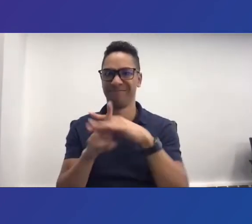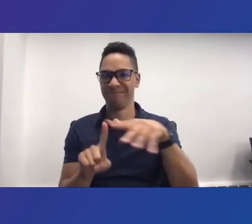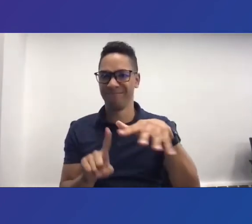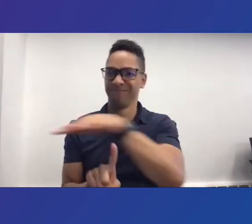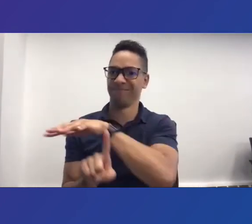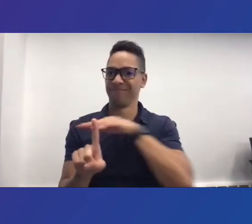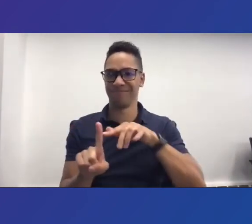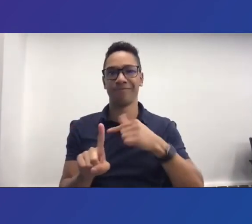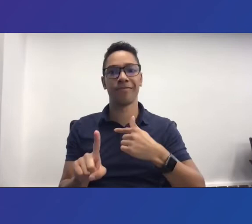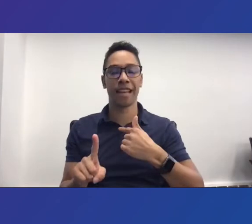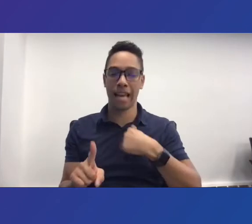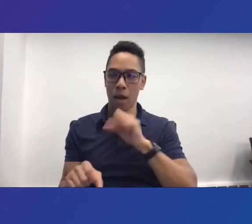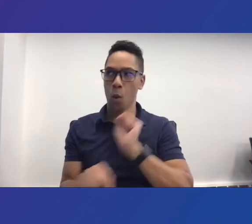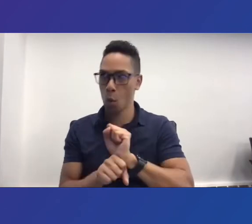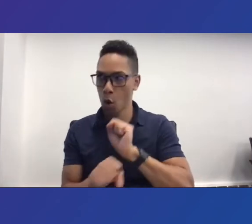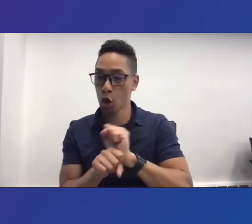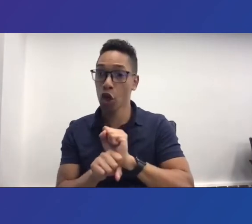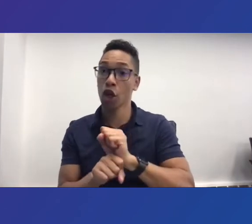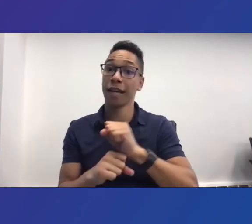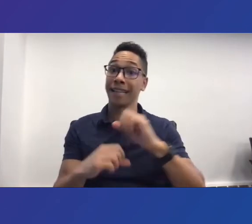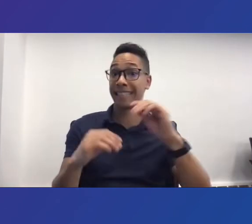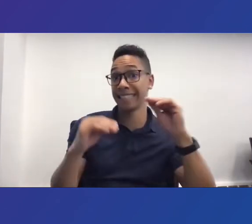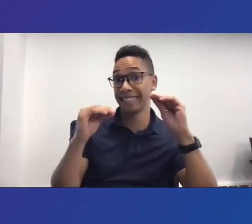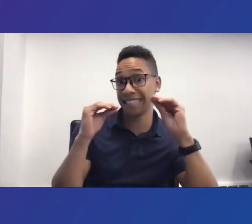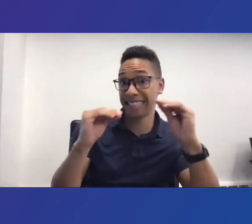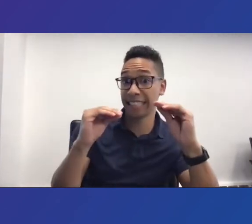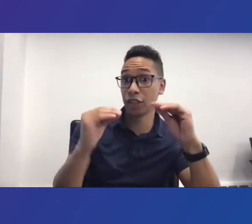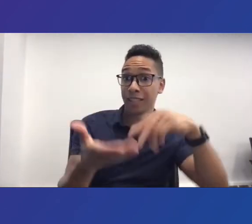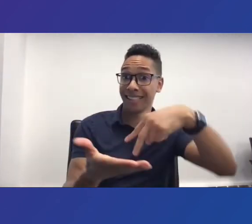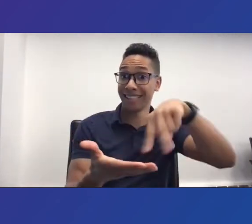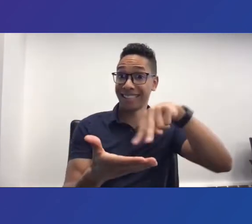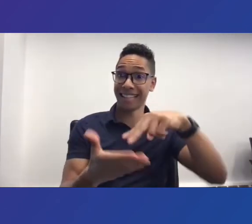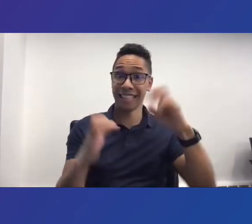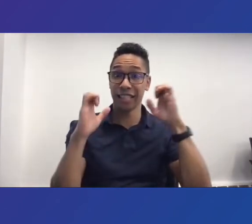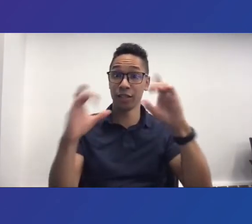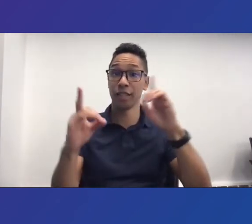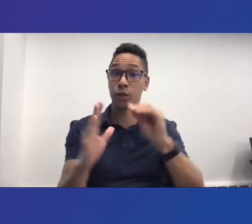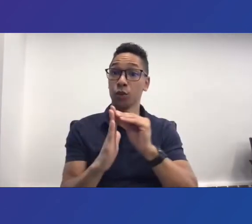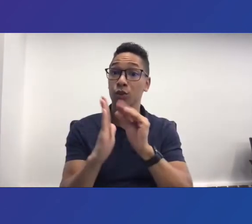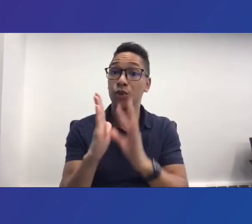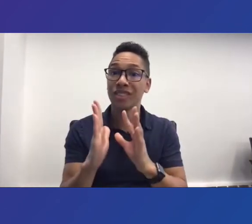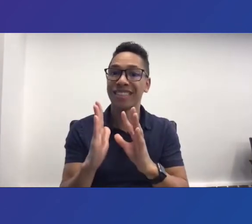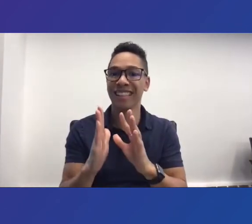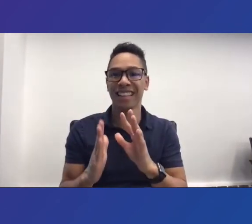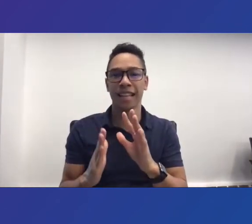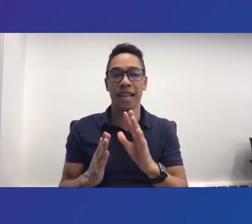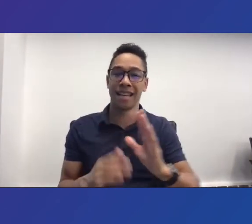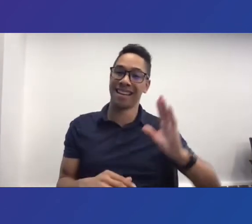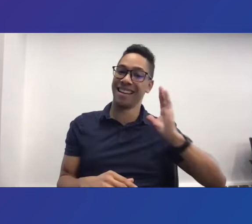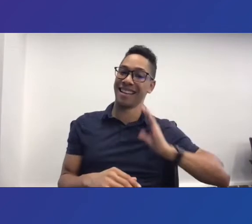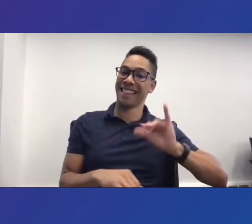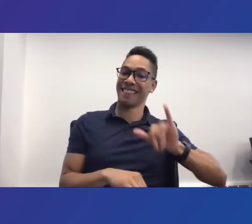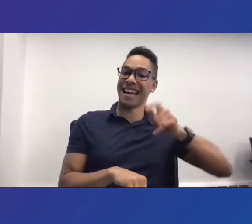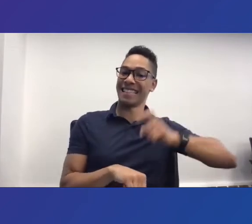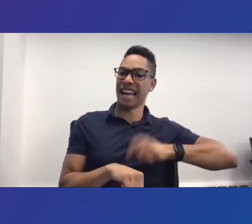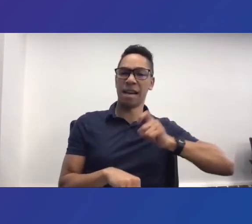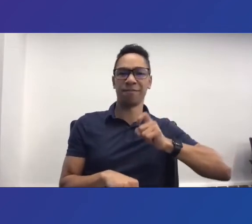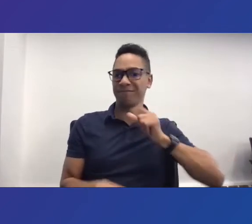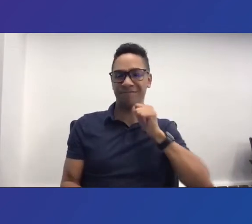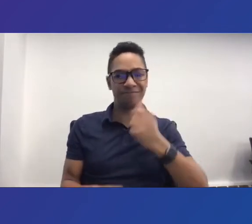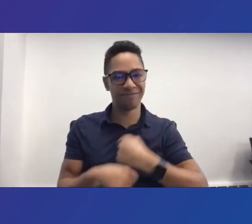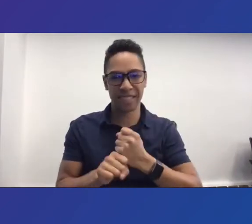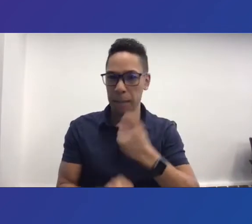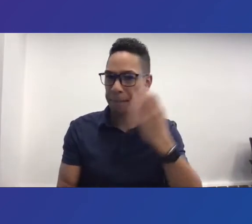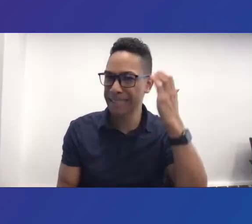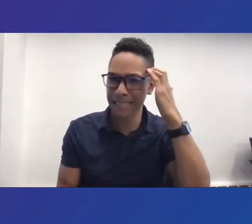now teaching the dance education students. And so there's like, it didn't make sense at the time, but now